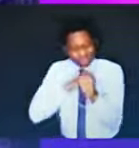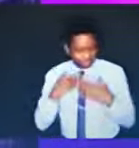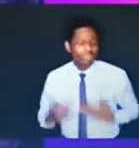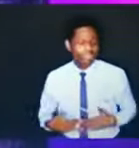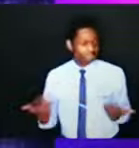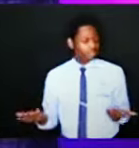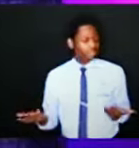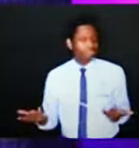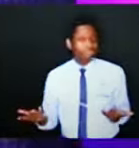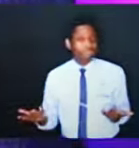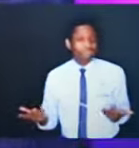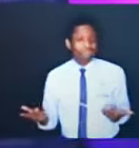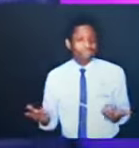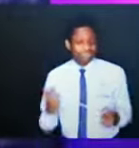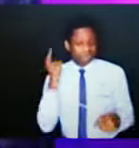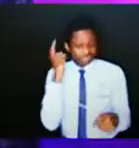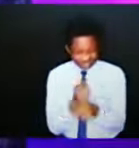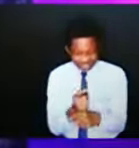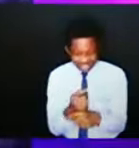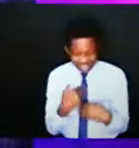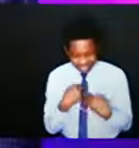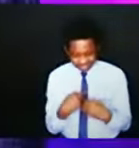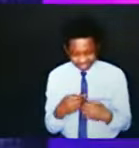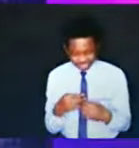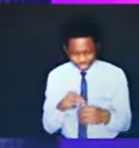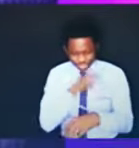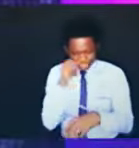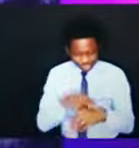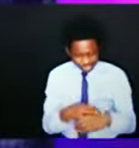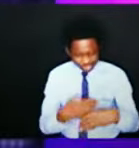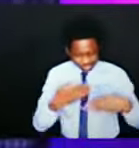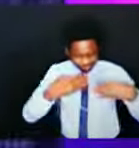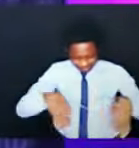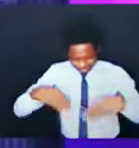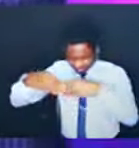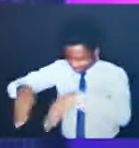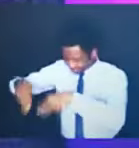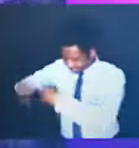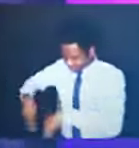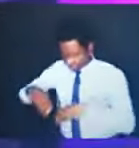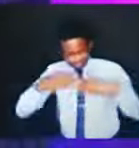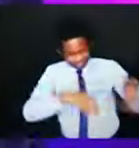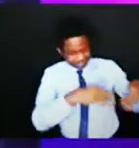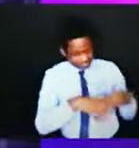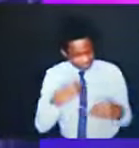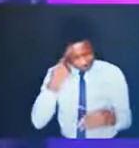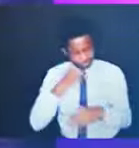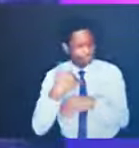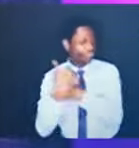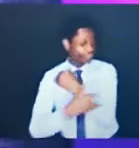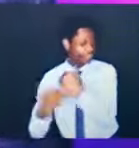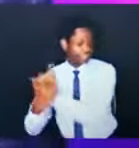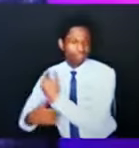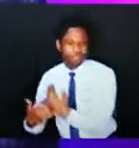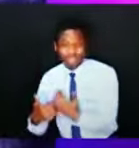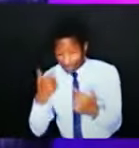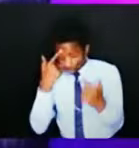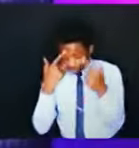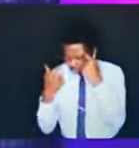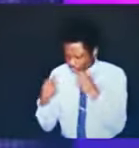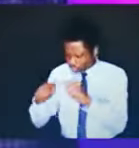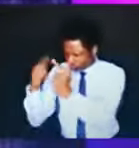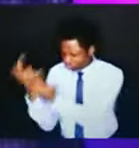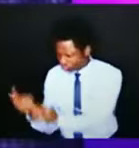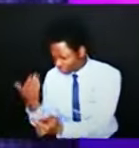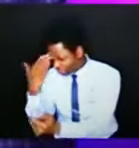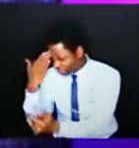only that boundaries of nations separates them. And because they didn't know Jehovah God,